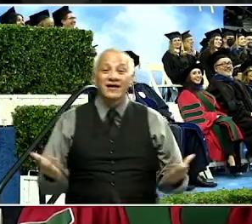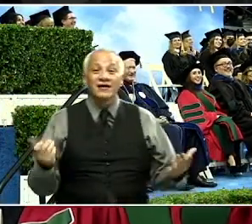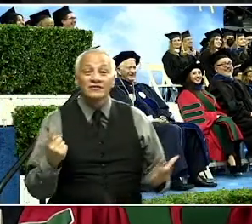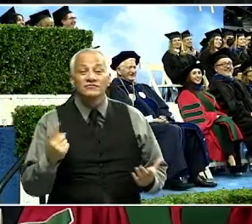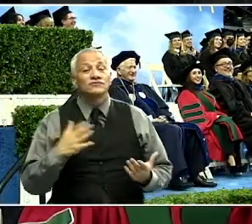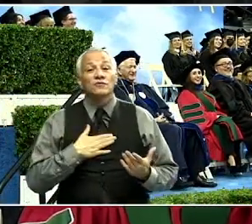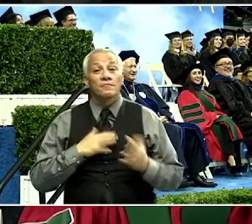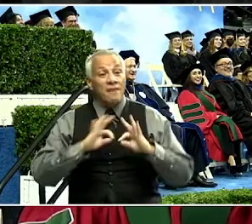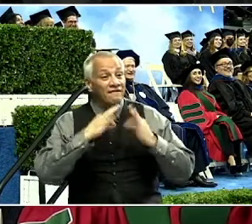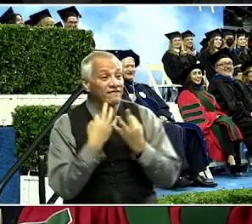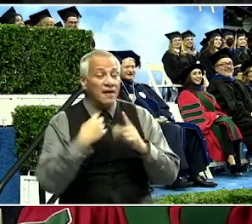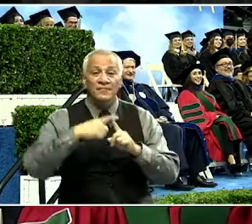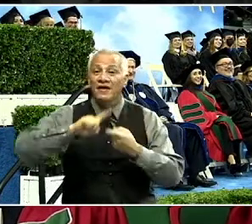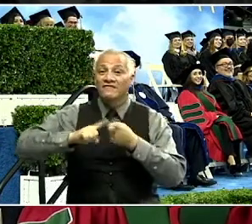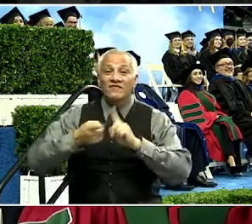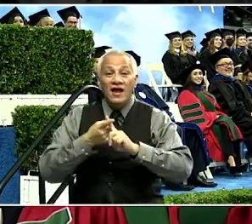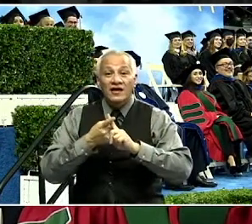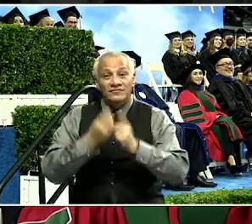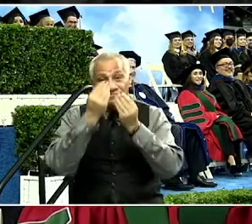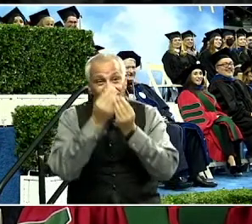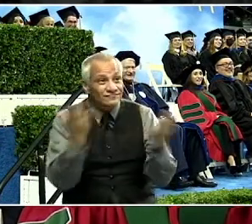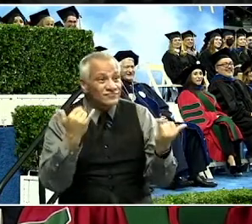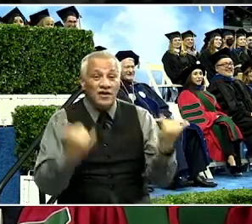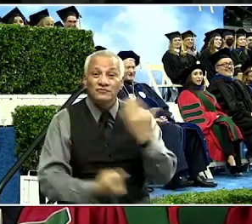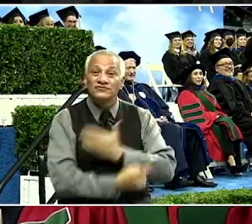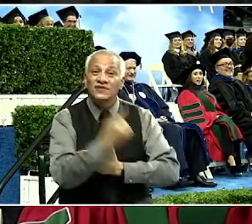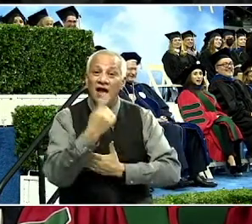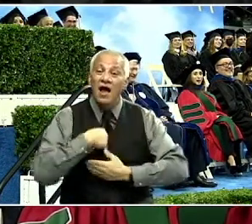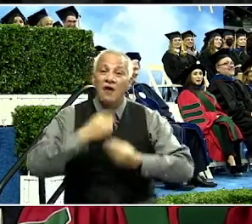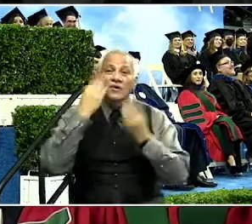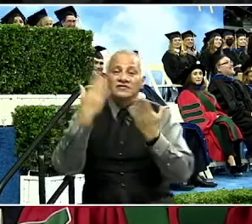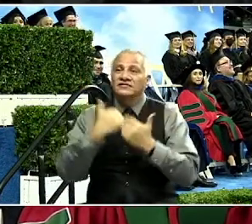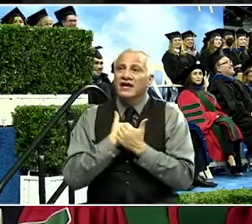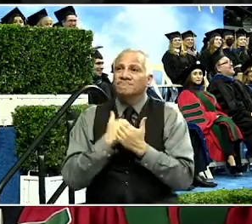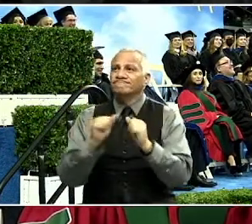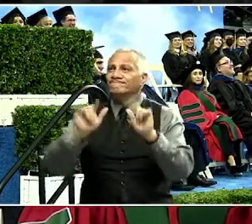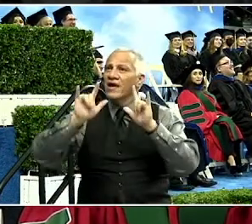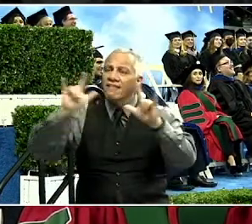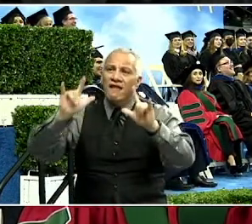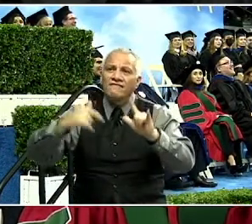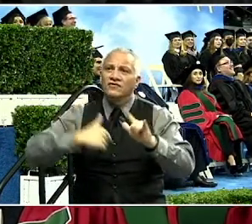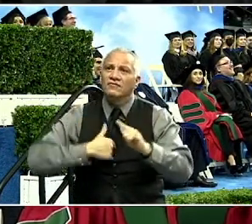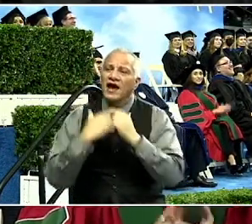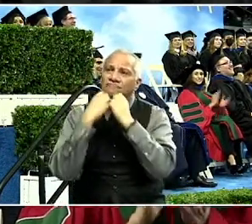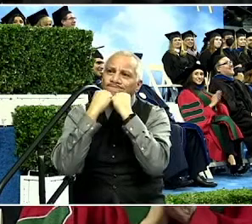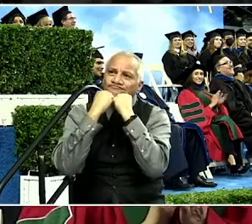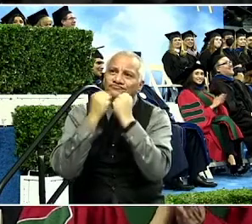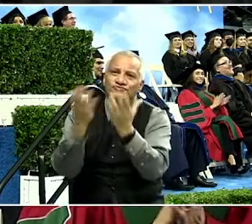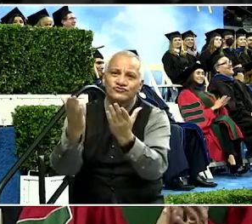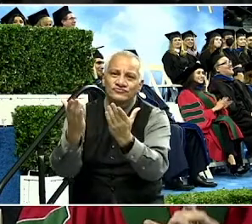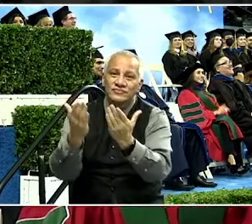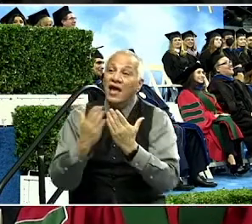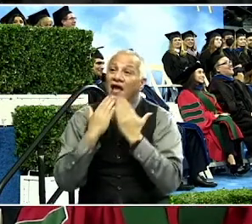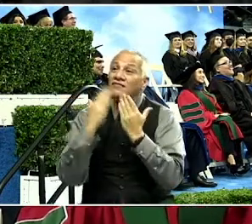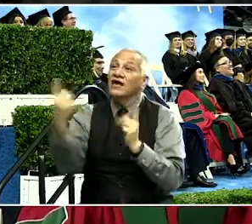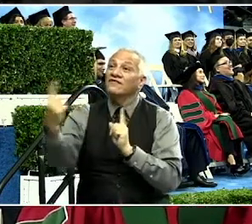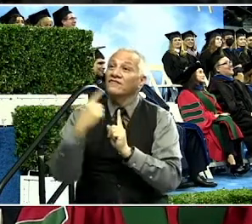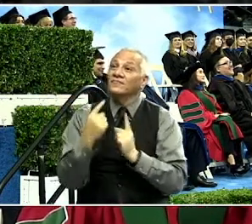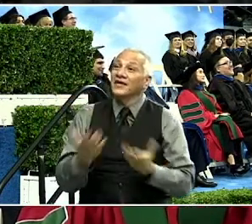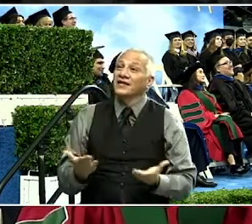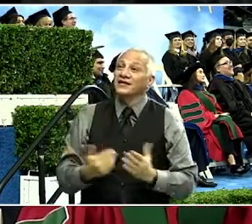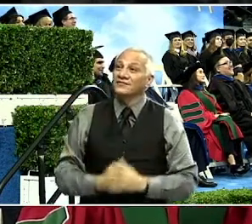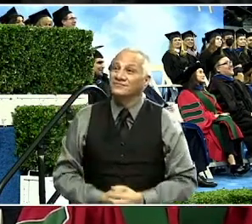To all my family and friends here today, I just want to say I love you and I appreciate you. and thank you for being here.